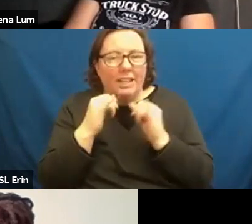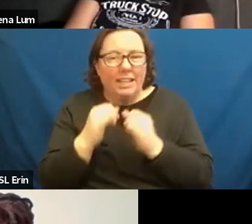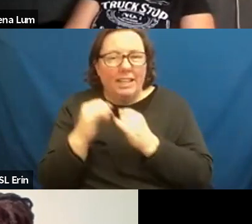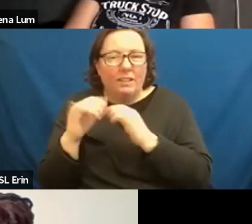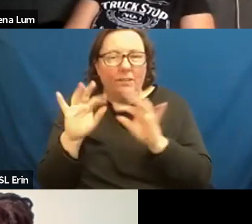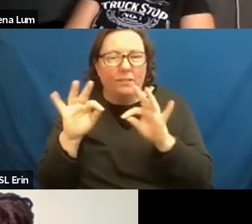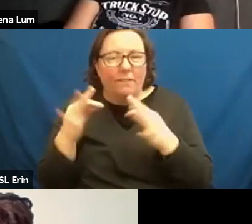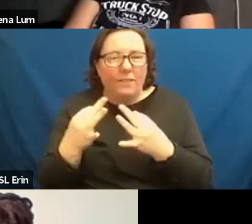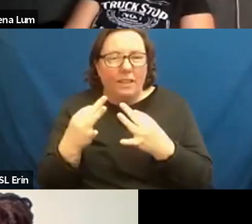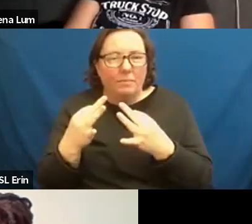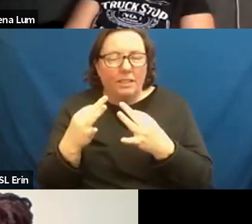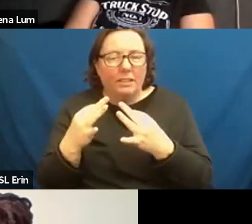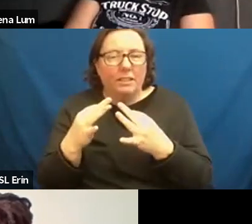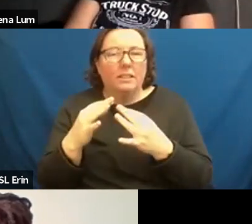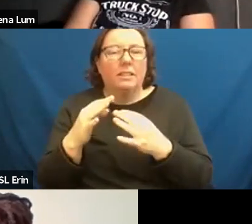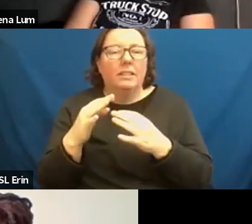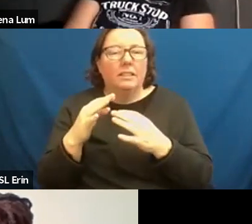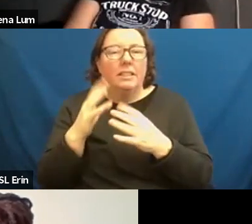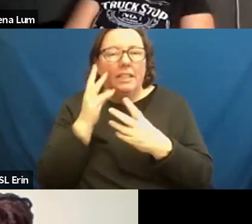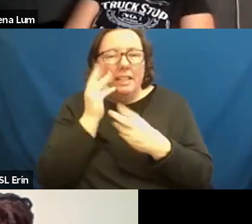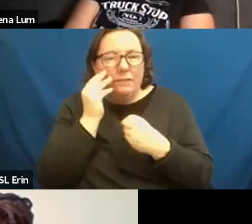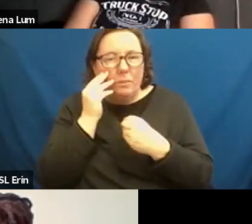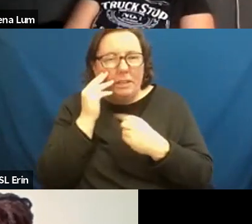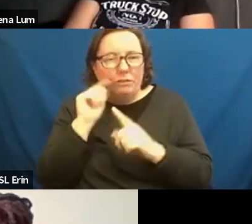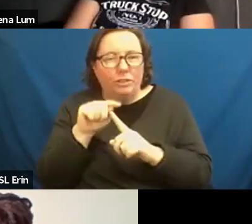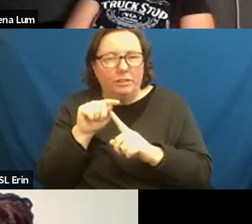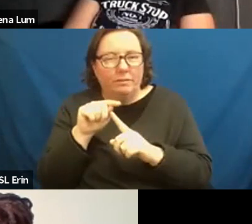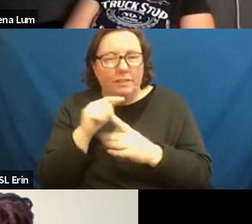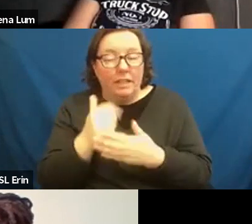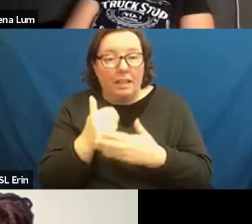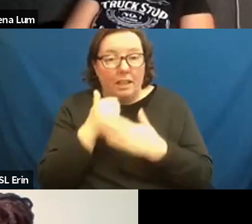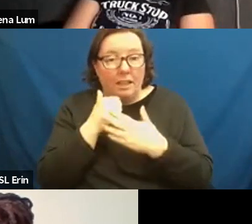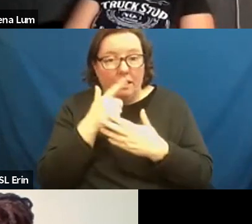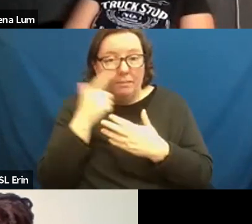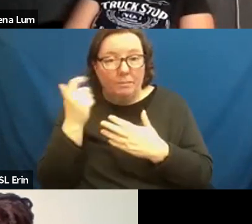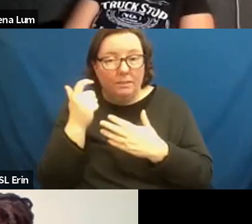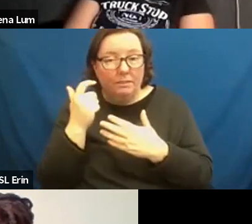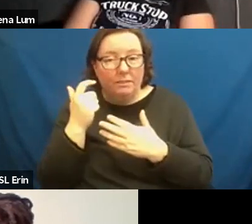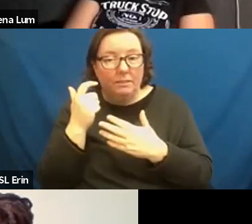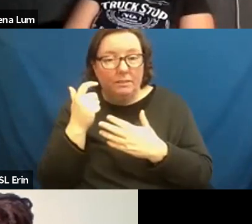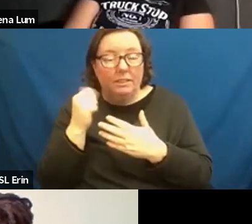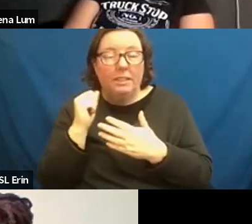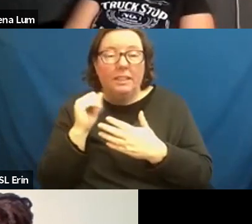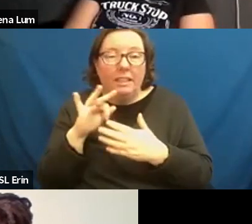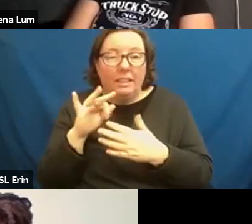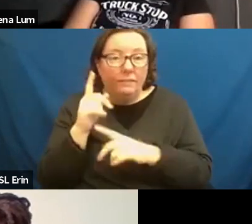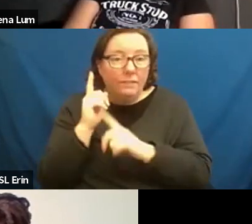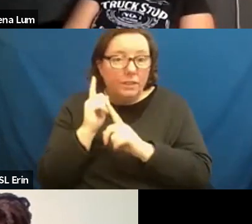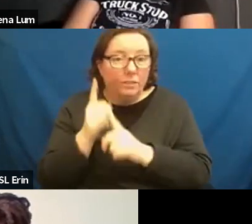individual level information about families is that if we're trying